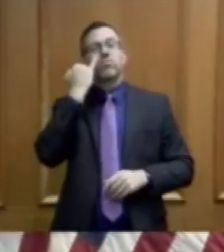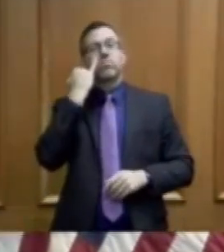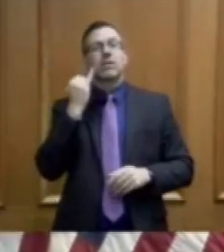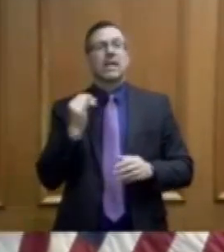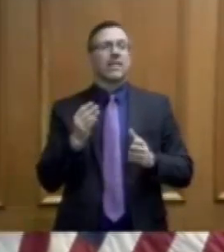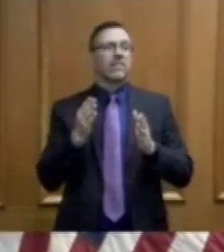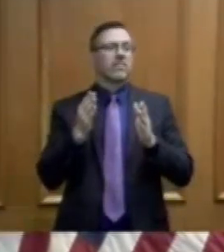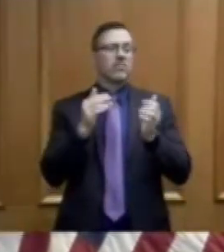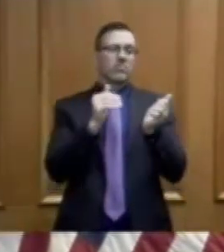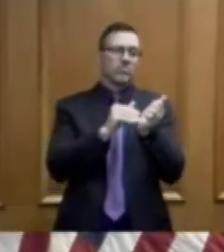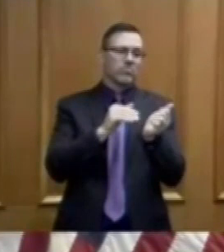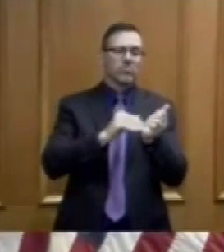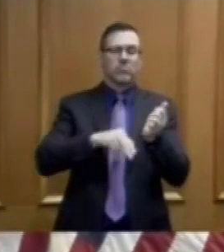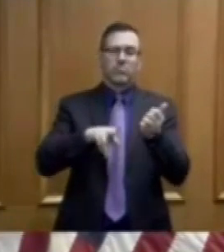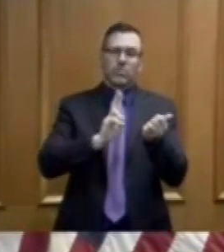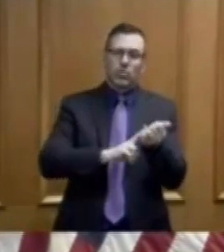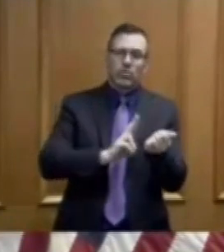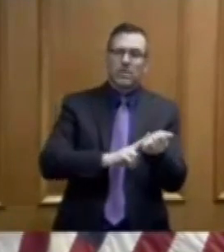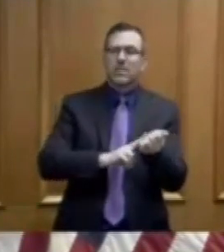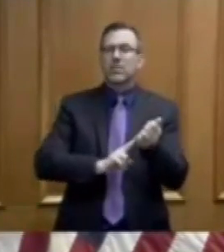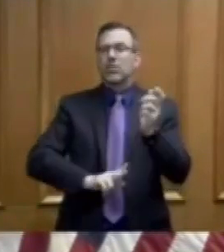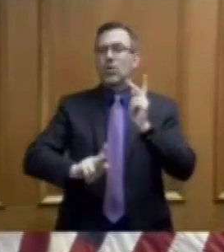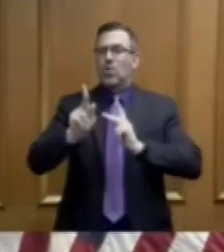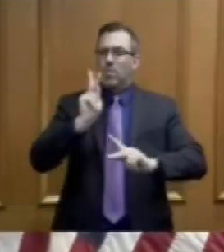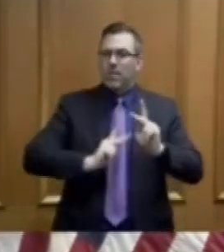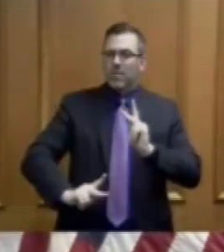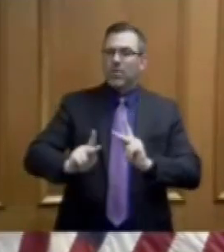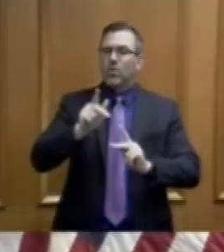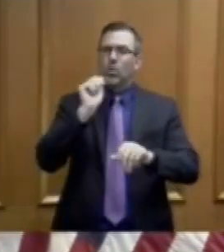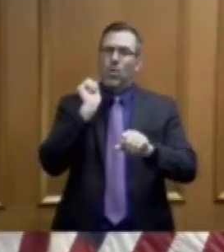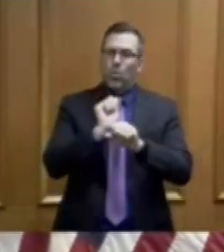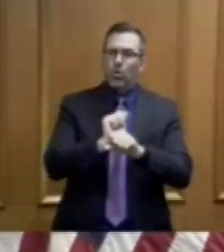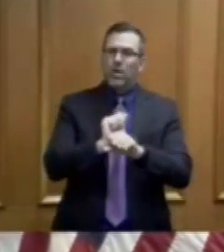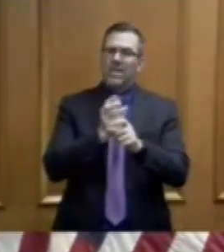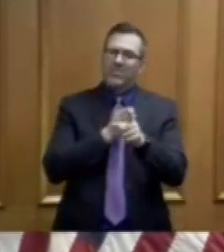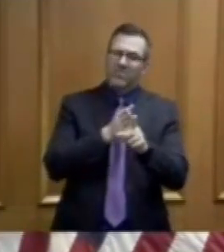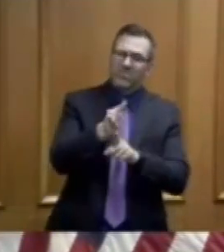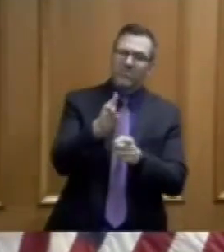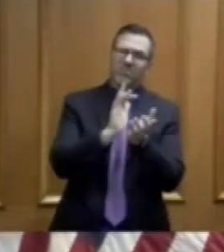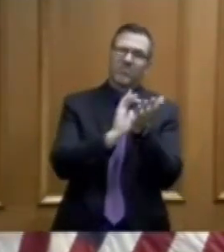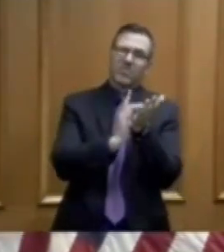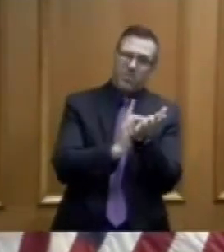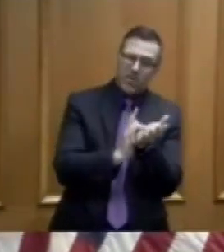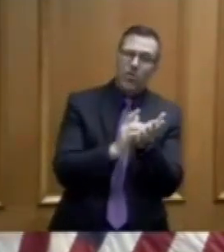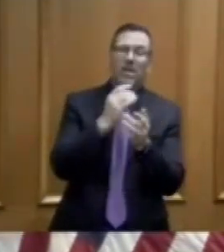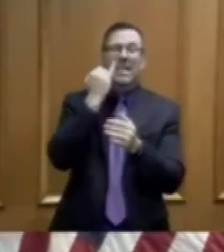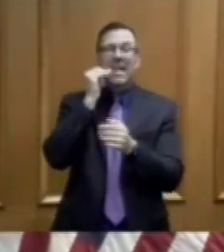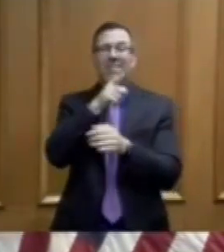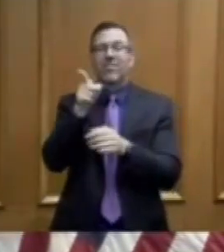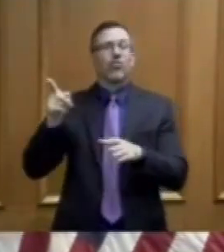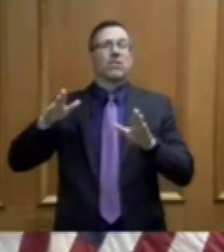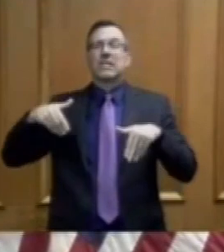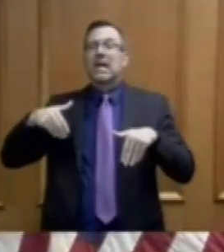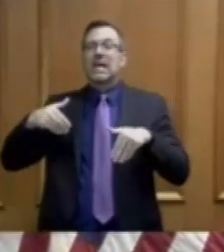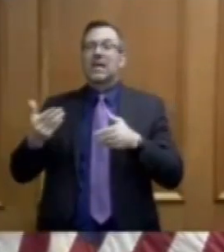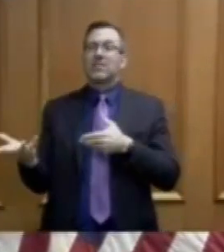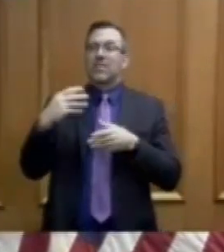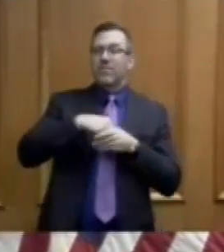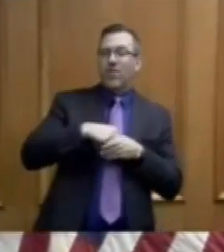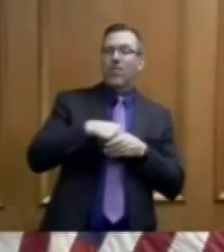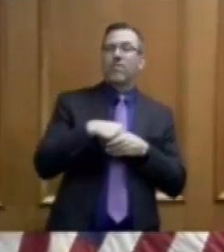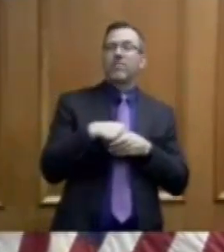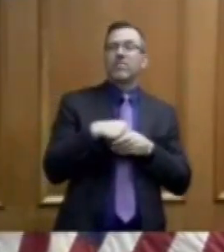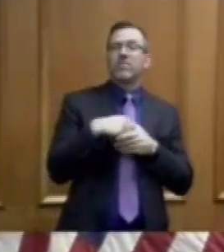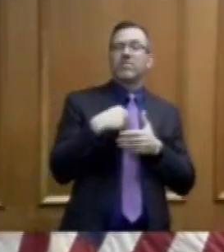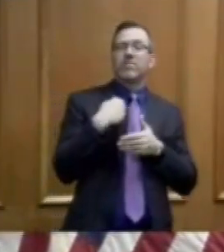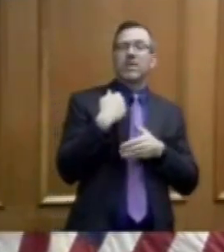furloughed, or those who want to be engaged in this process and currently are not a part of the healthcare